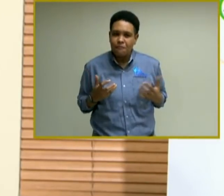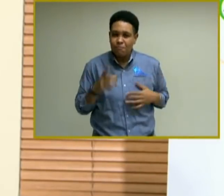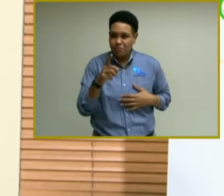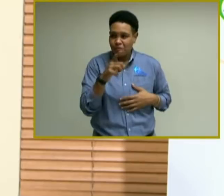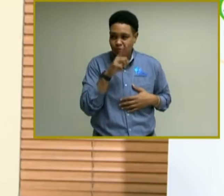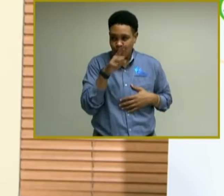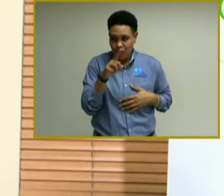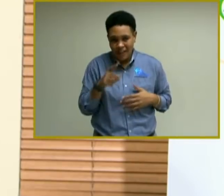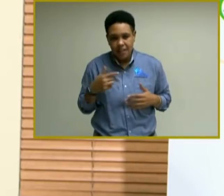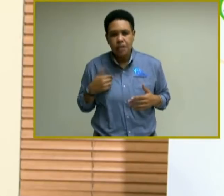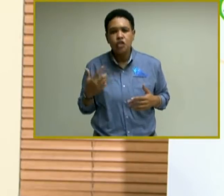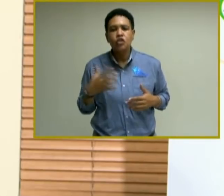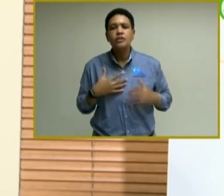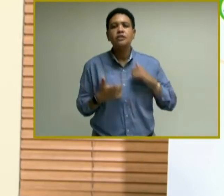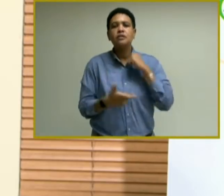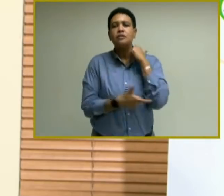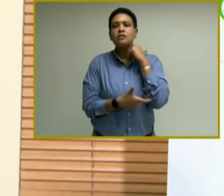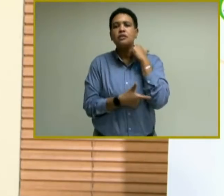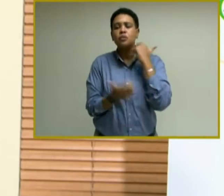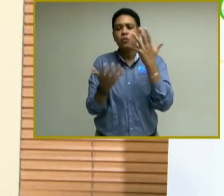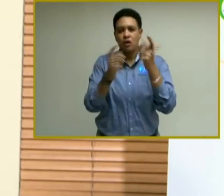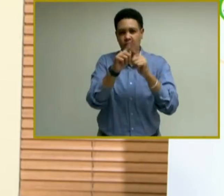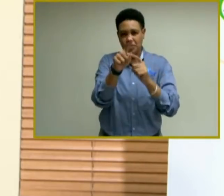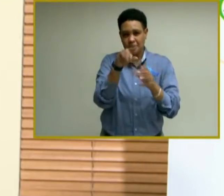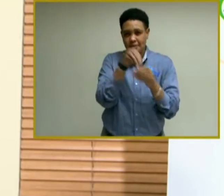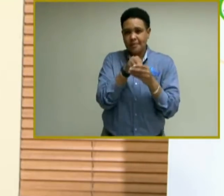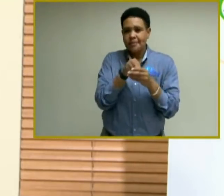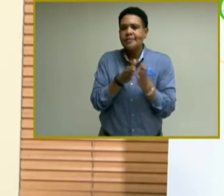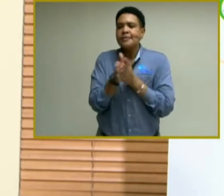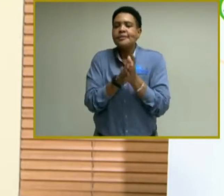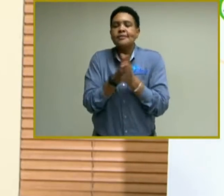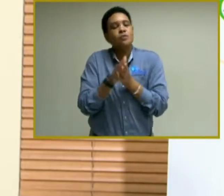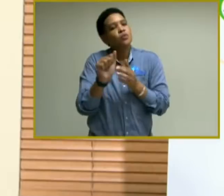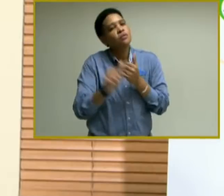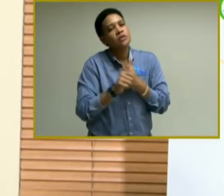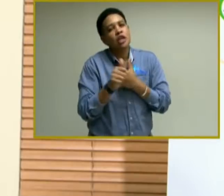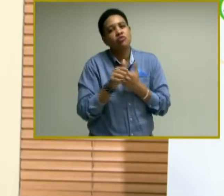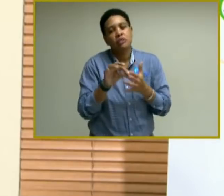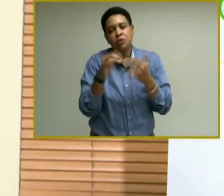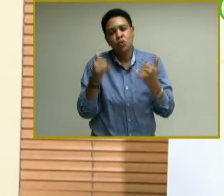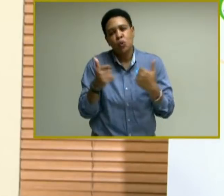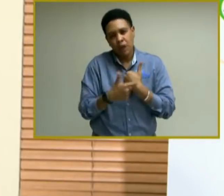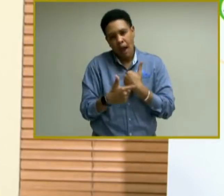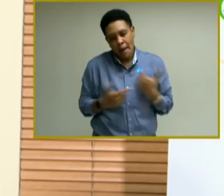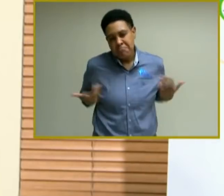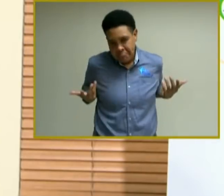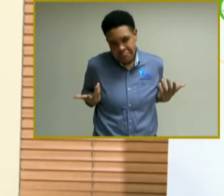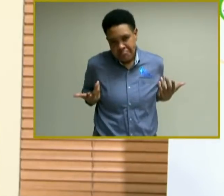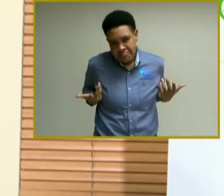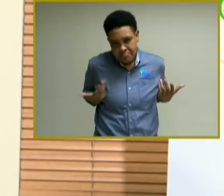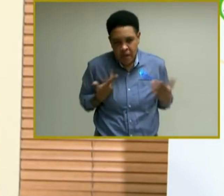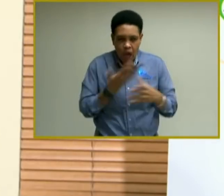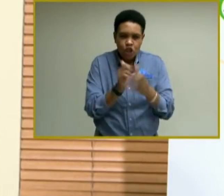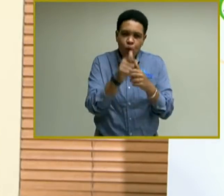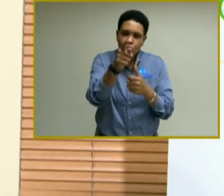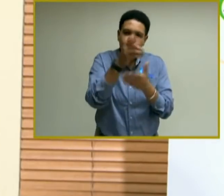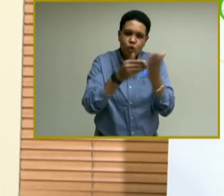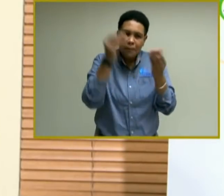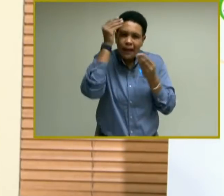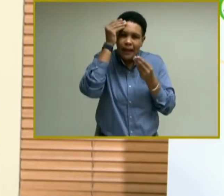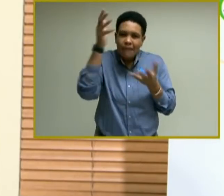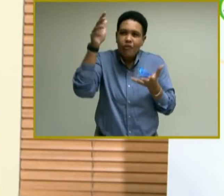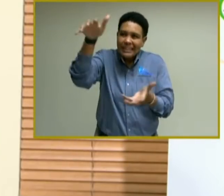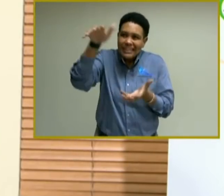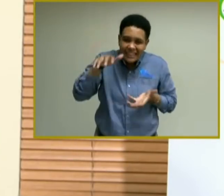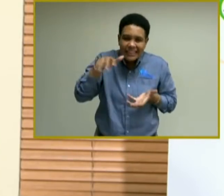ourselves could be dangerous, and especially at this time. And I wanted to share with you some information